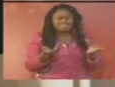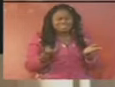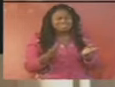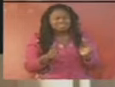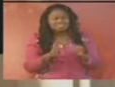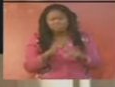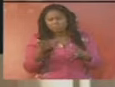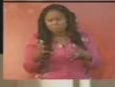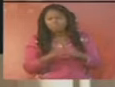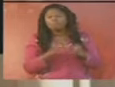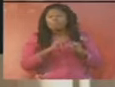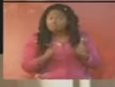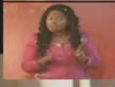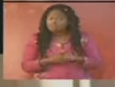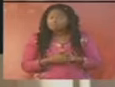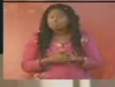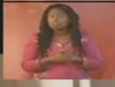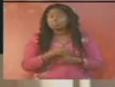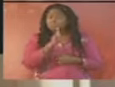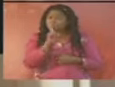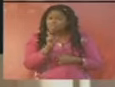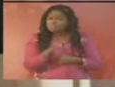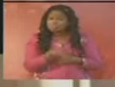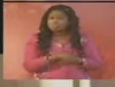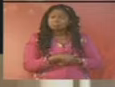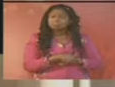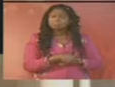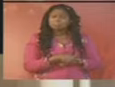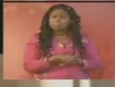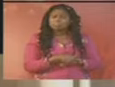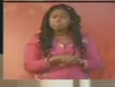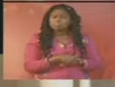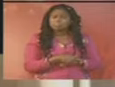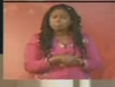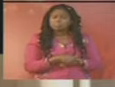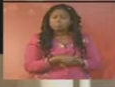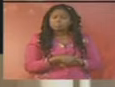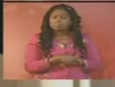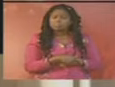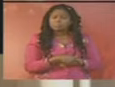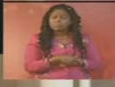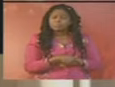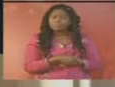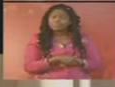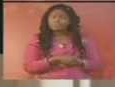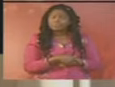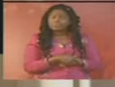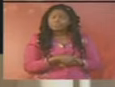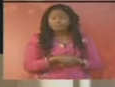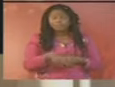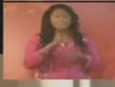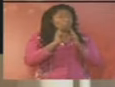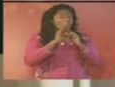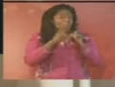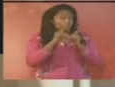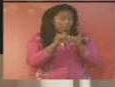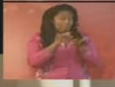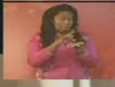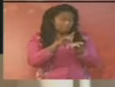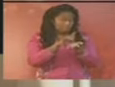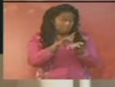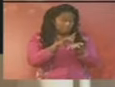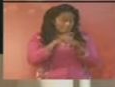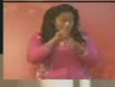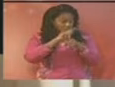that section of the medical fraternity? Because I think I remember you mentioned even doctors and persons who are